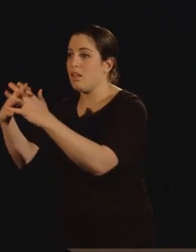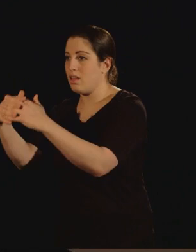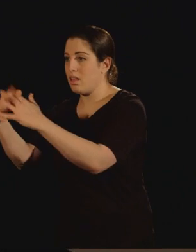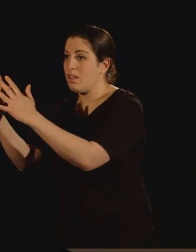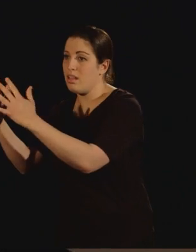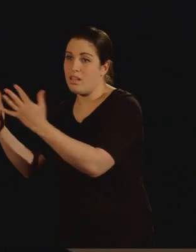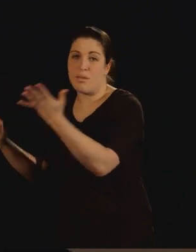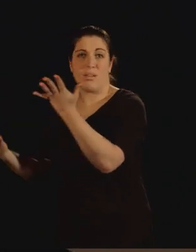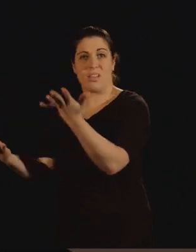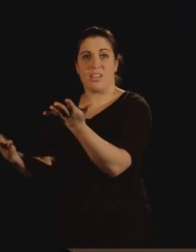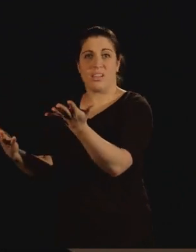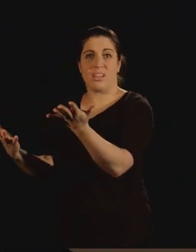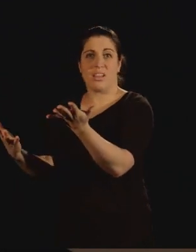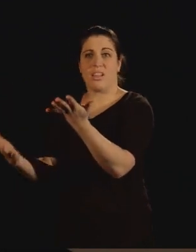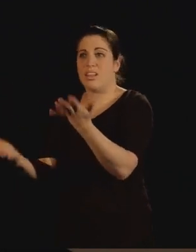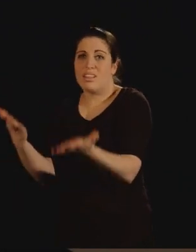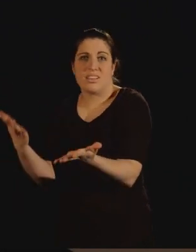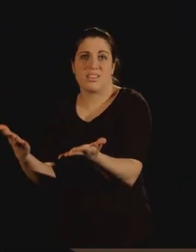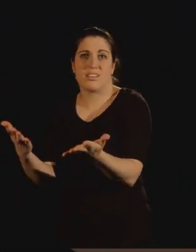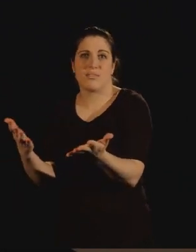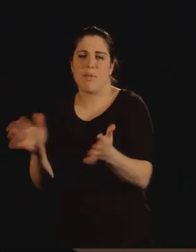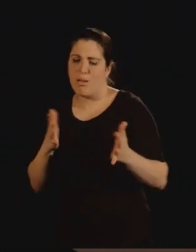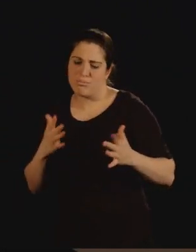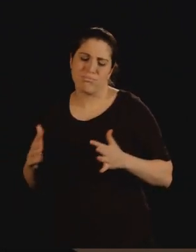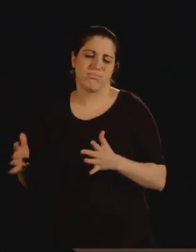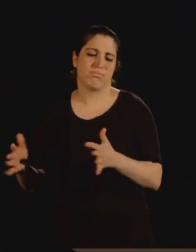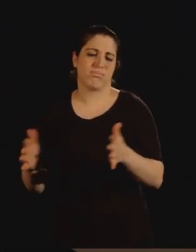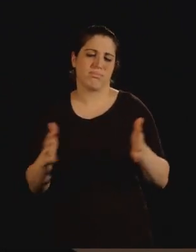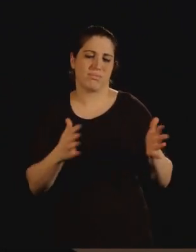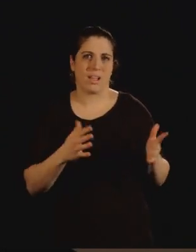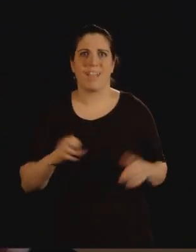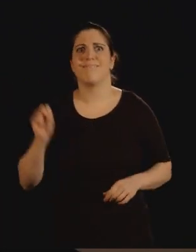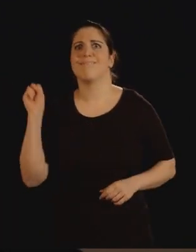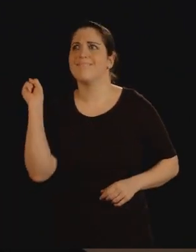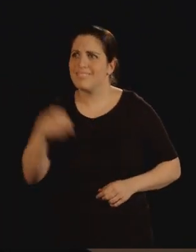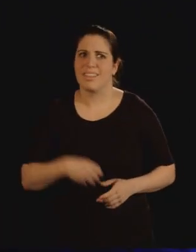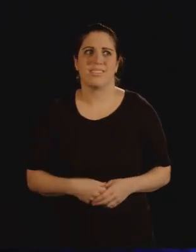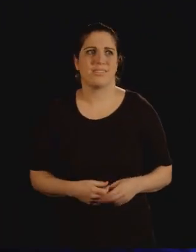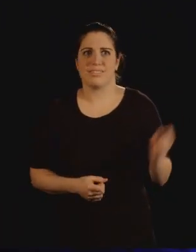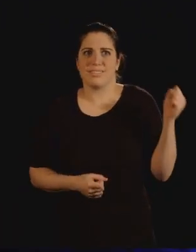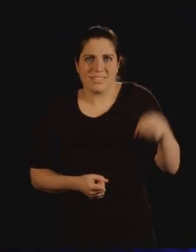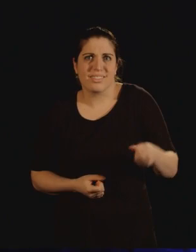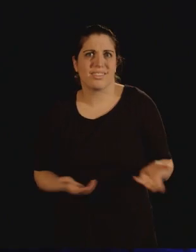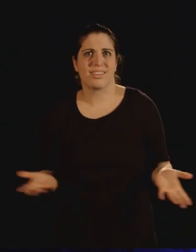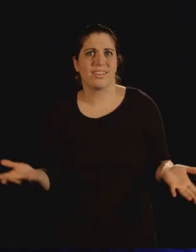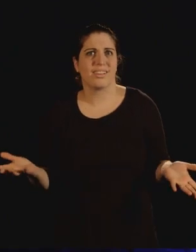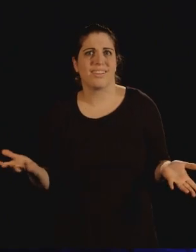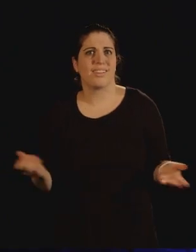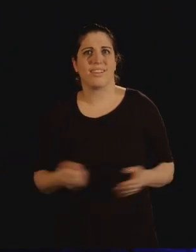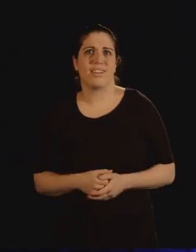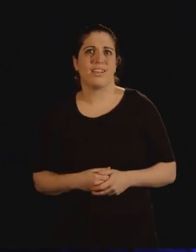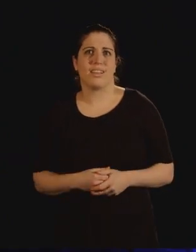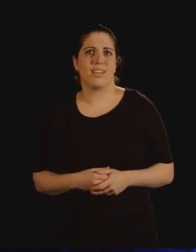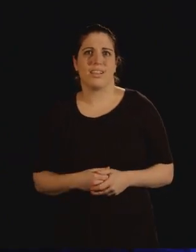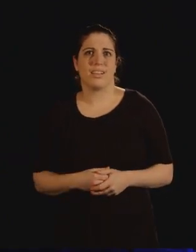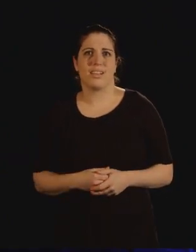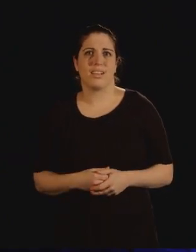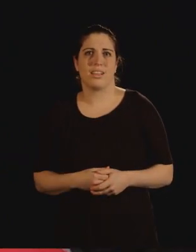bridges? What a fabulous way. Yes, yes.